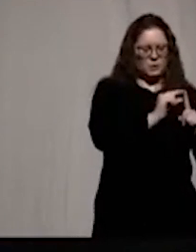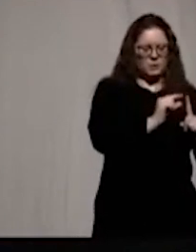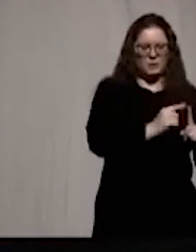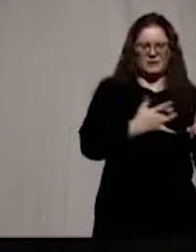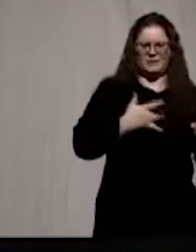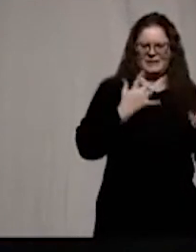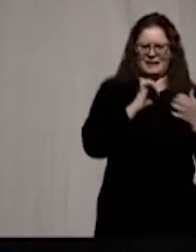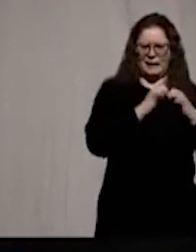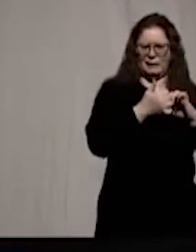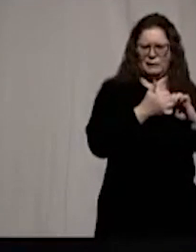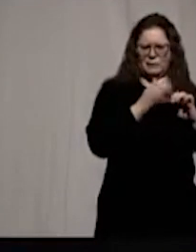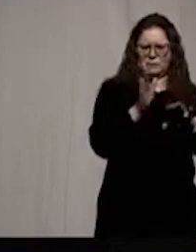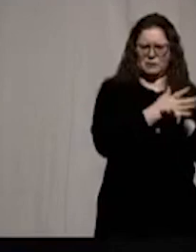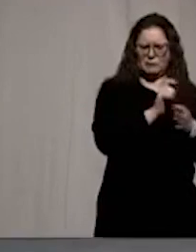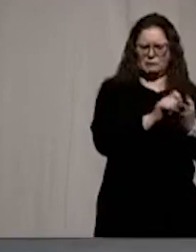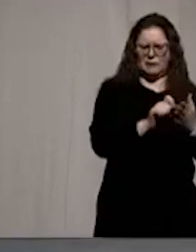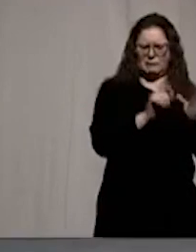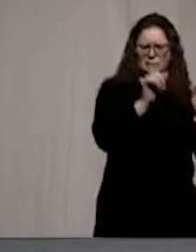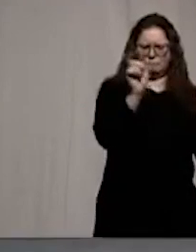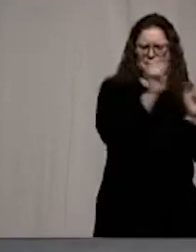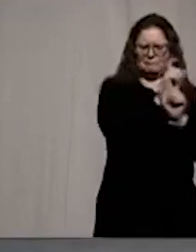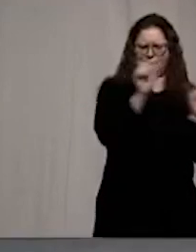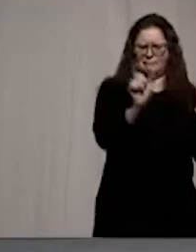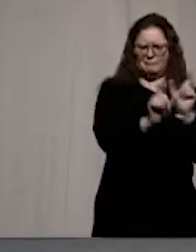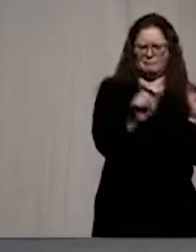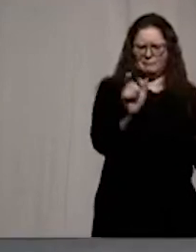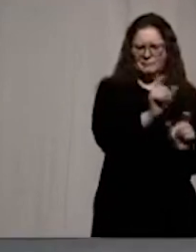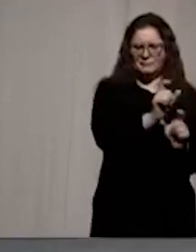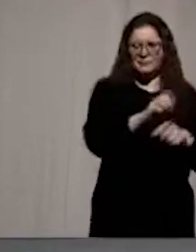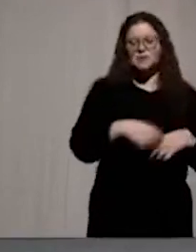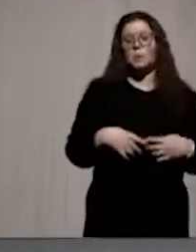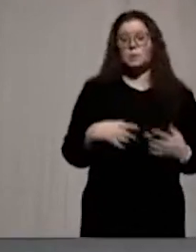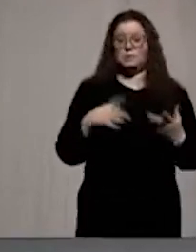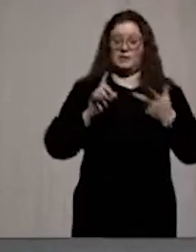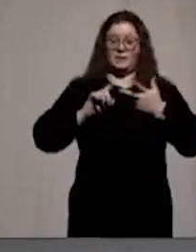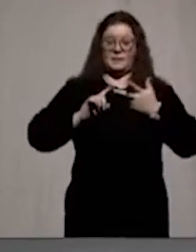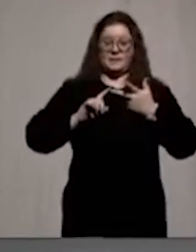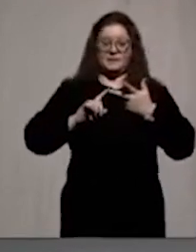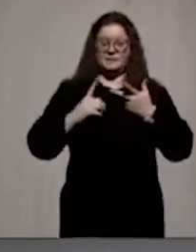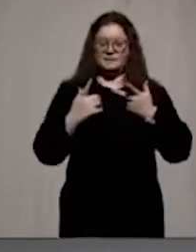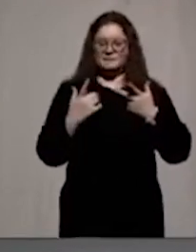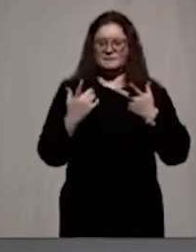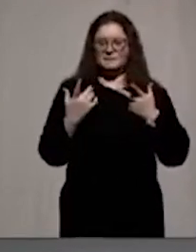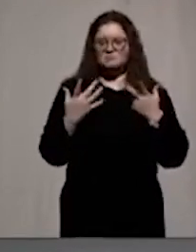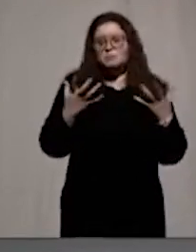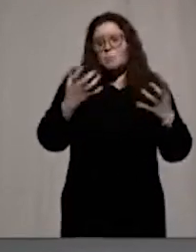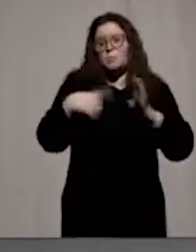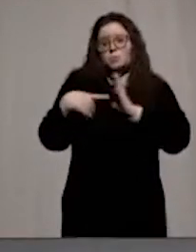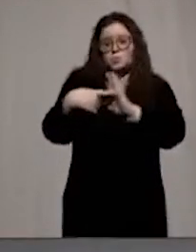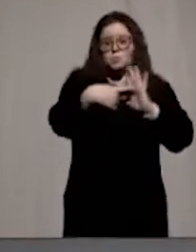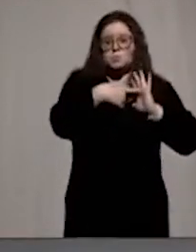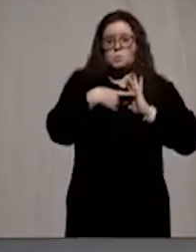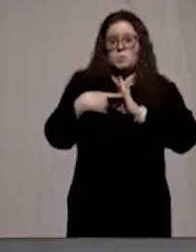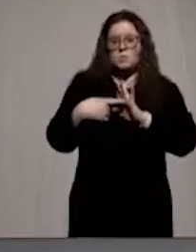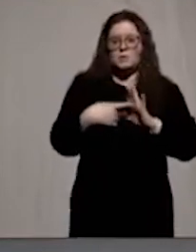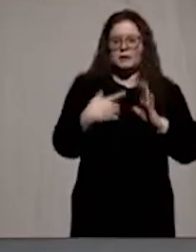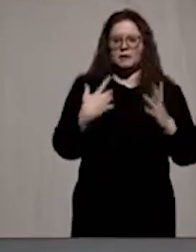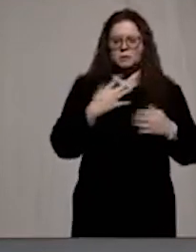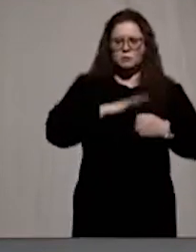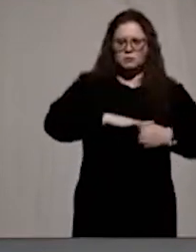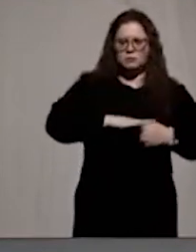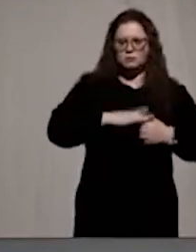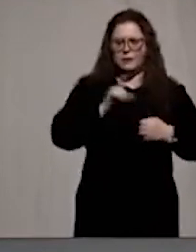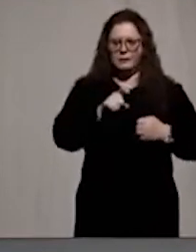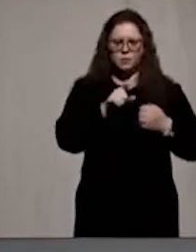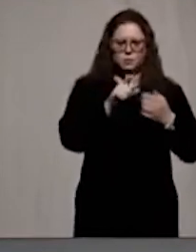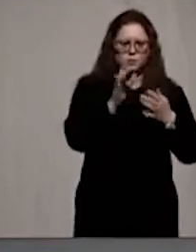That's not what songwriting is. So the tongue twister was just kind of, it's just showing you guys, kind of giving you that like stress of like trying to